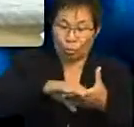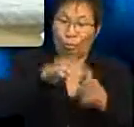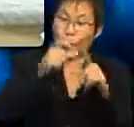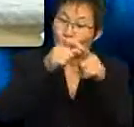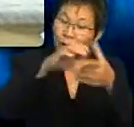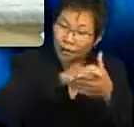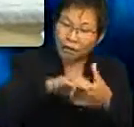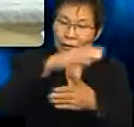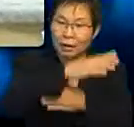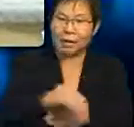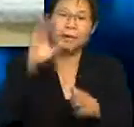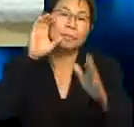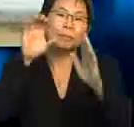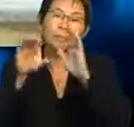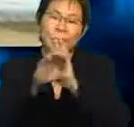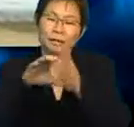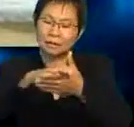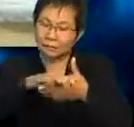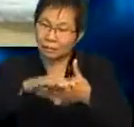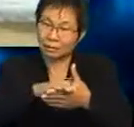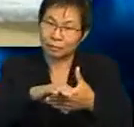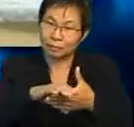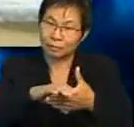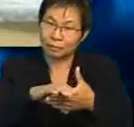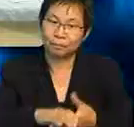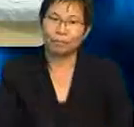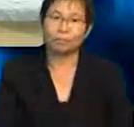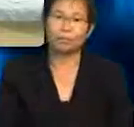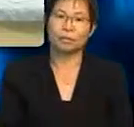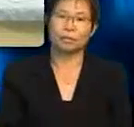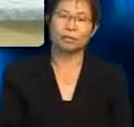word cards as well as picture cards.